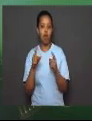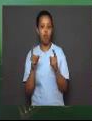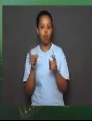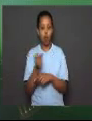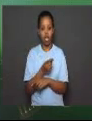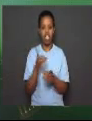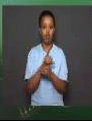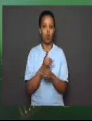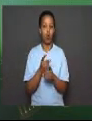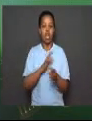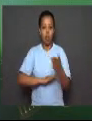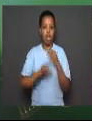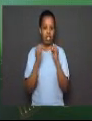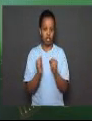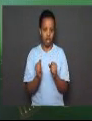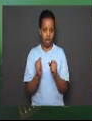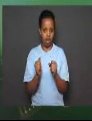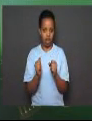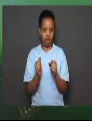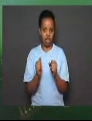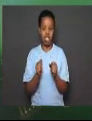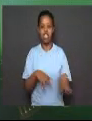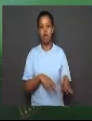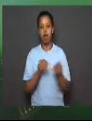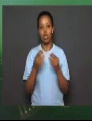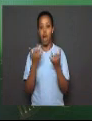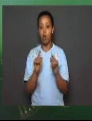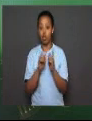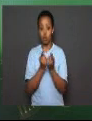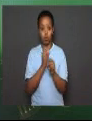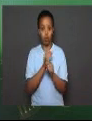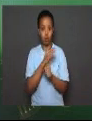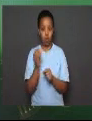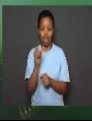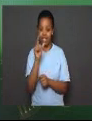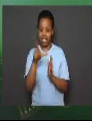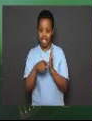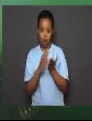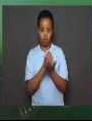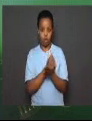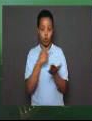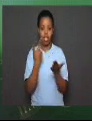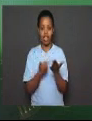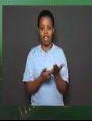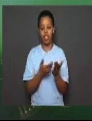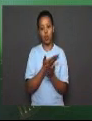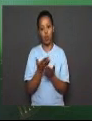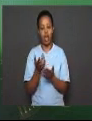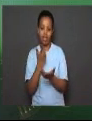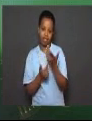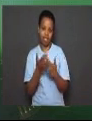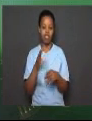do you think that is? Form into groups and take a few minutes to discuss this question.